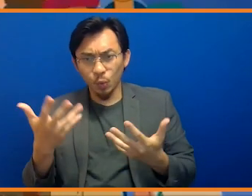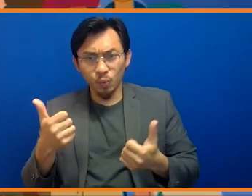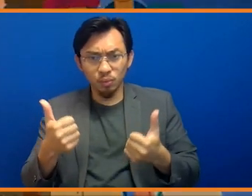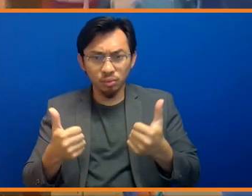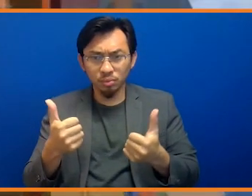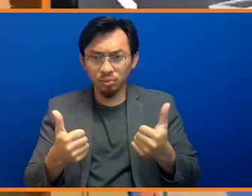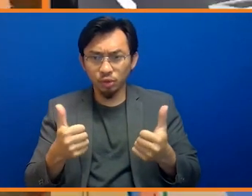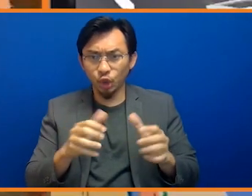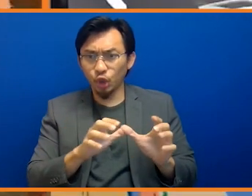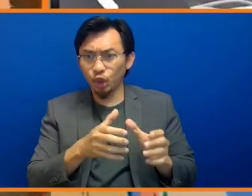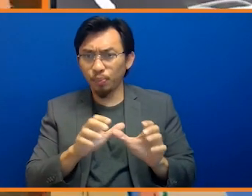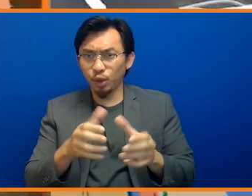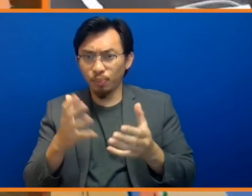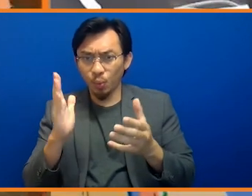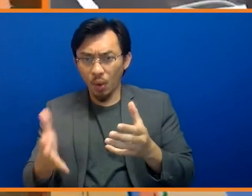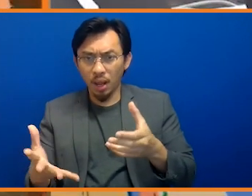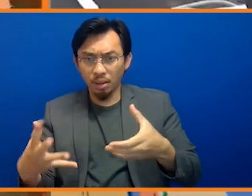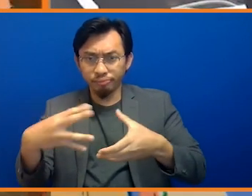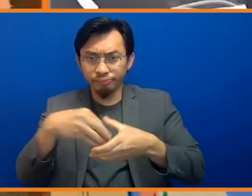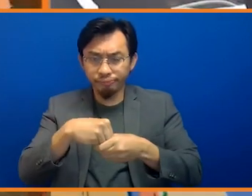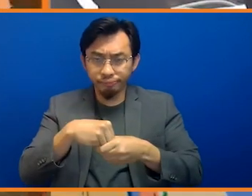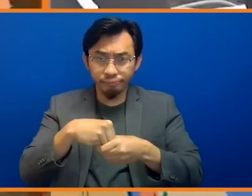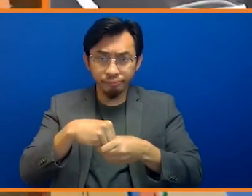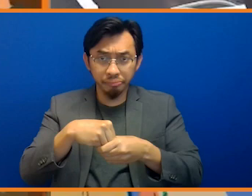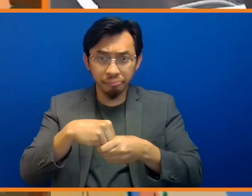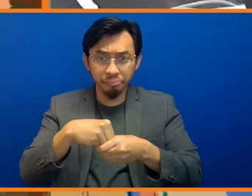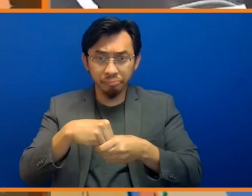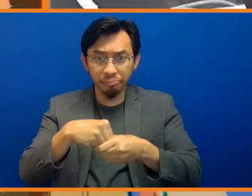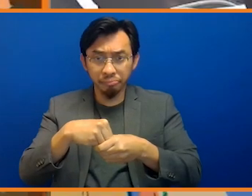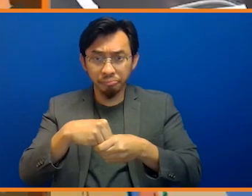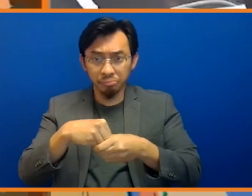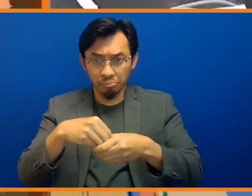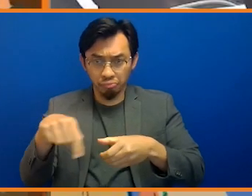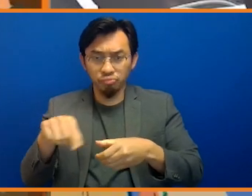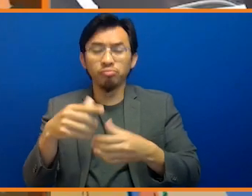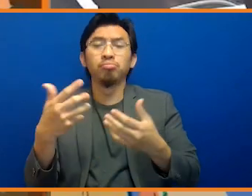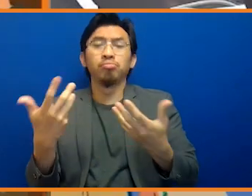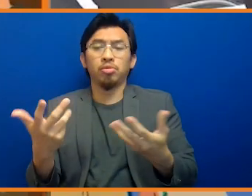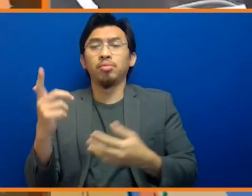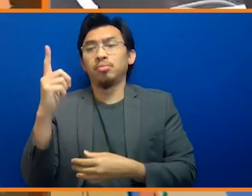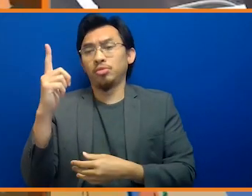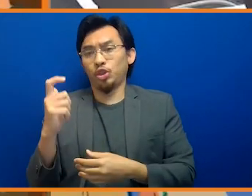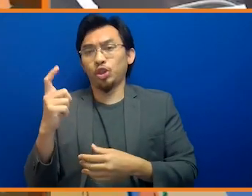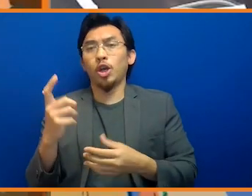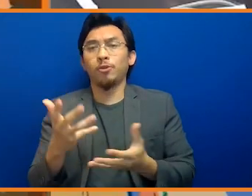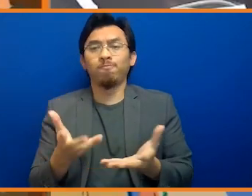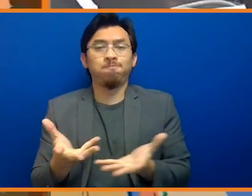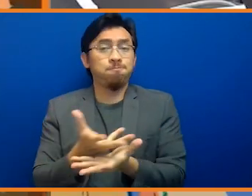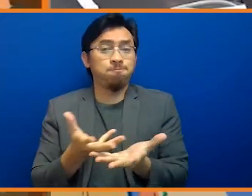that the participant will be involved in, and then they can start the discussions.